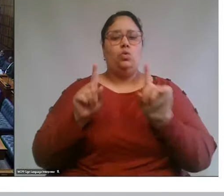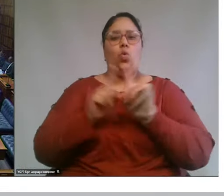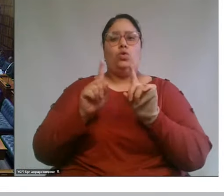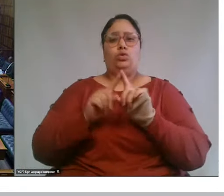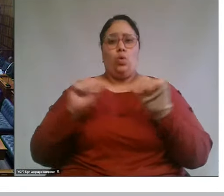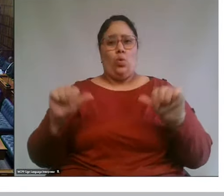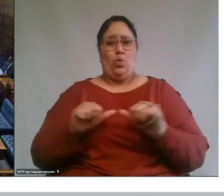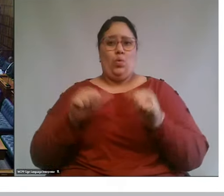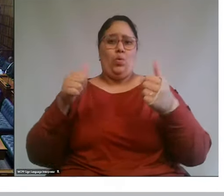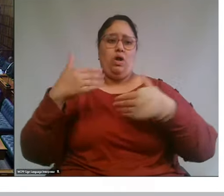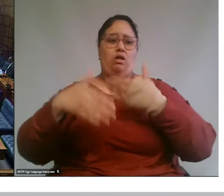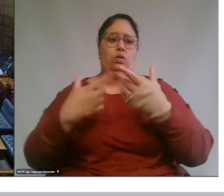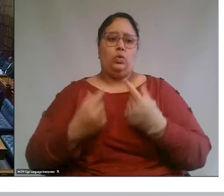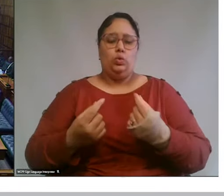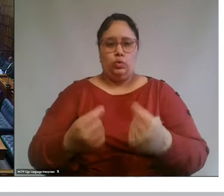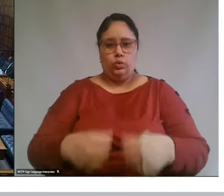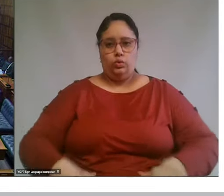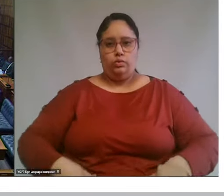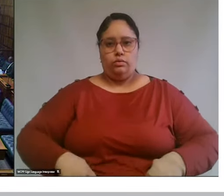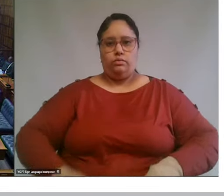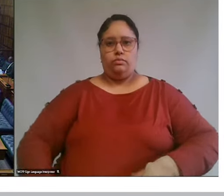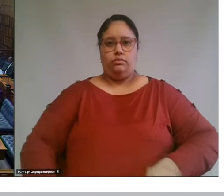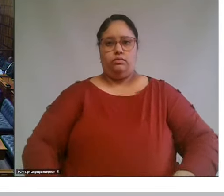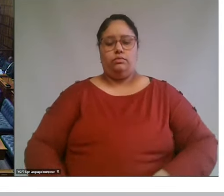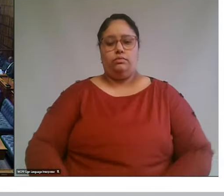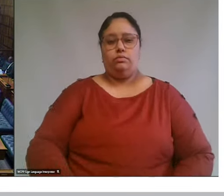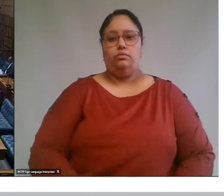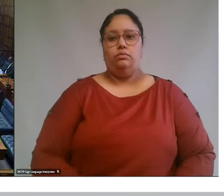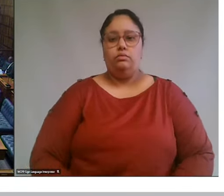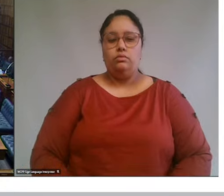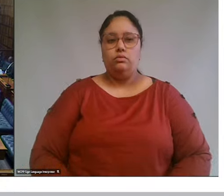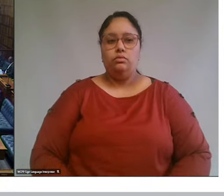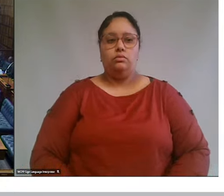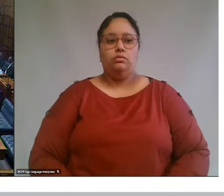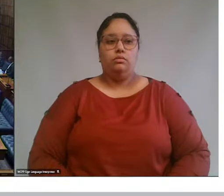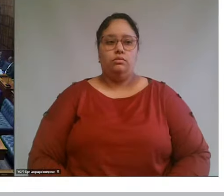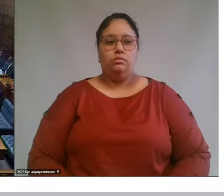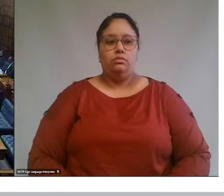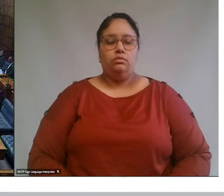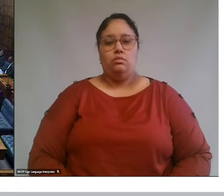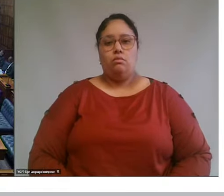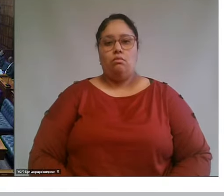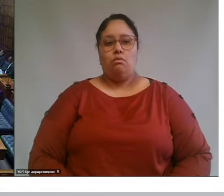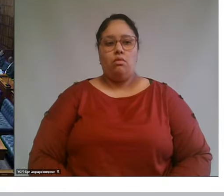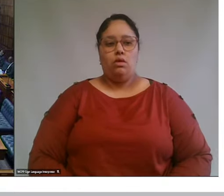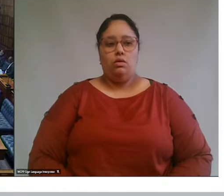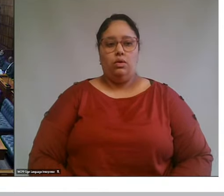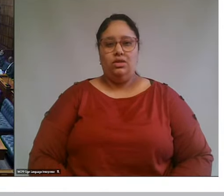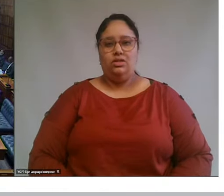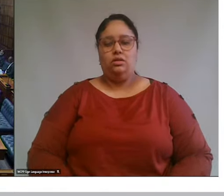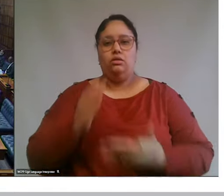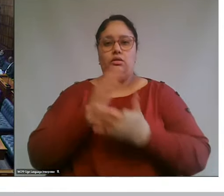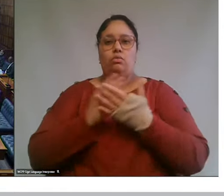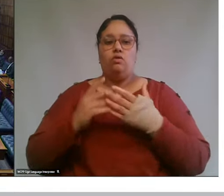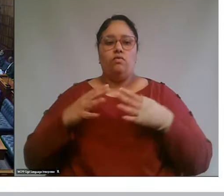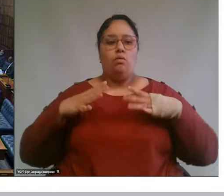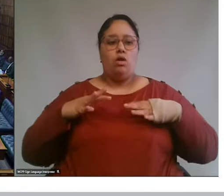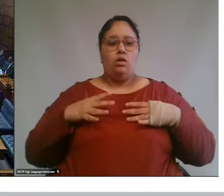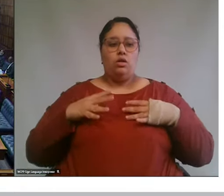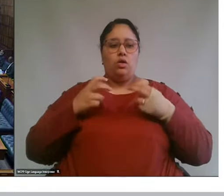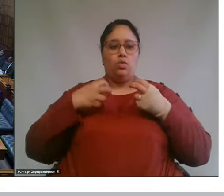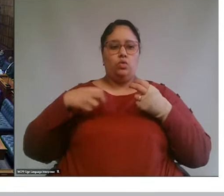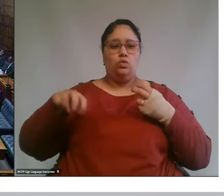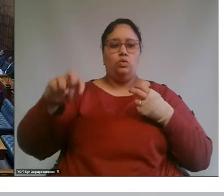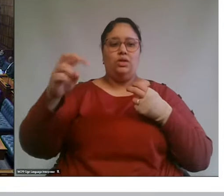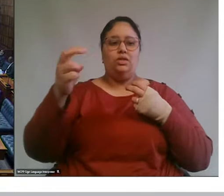really well apart from the apart from the uh Leisure tourism we also